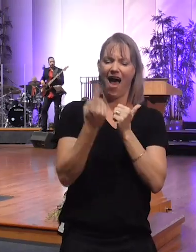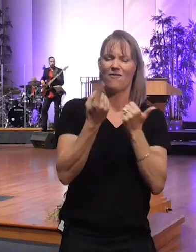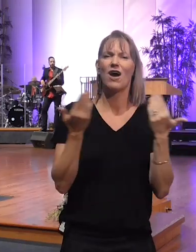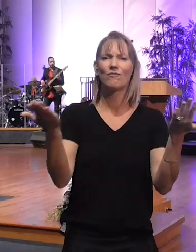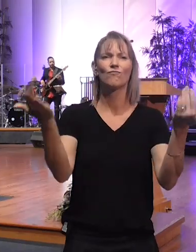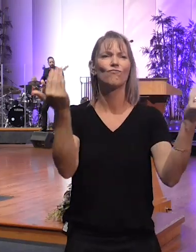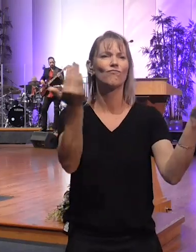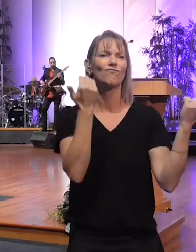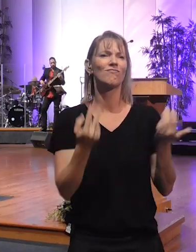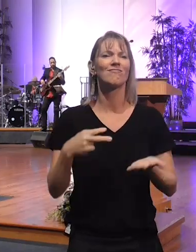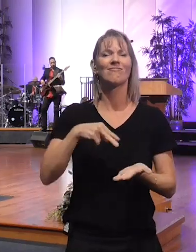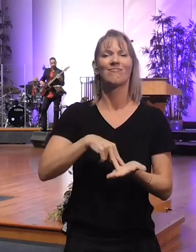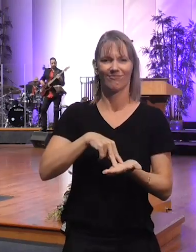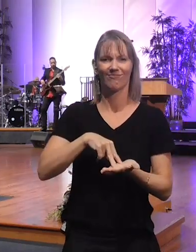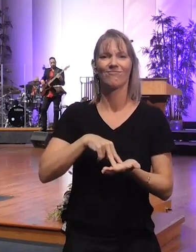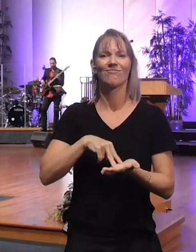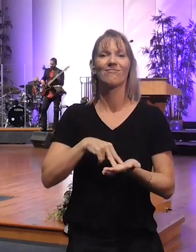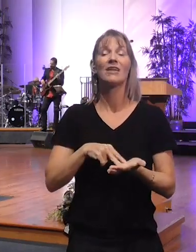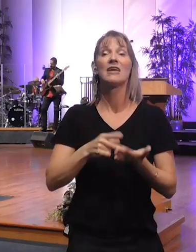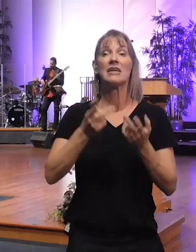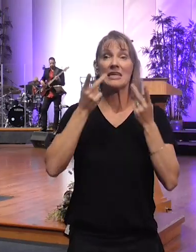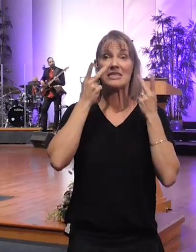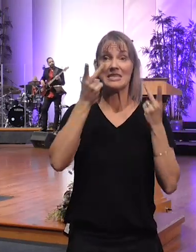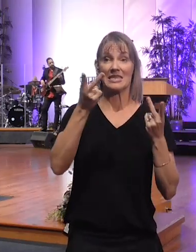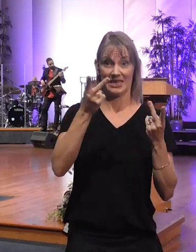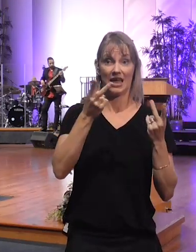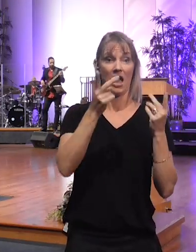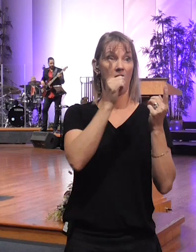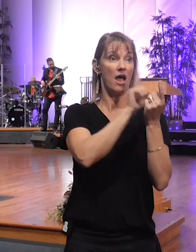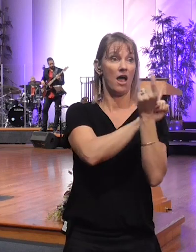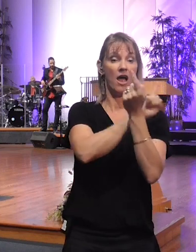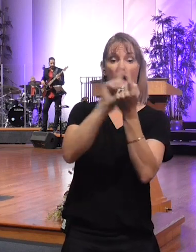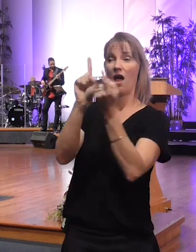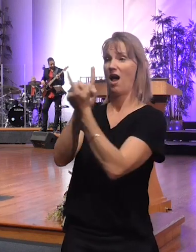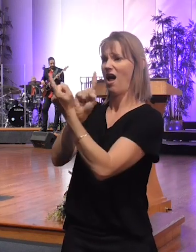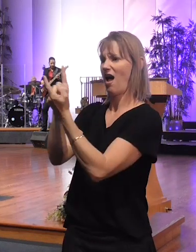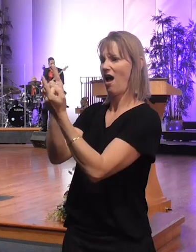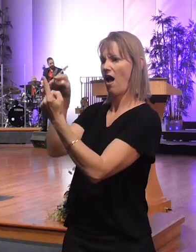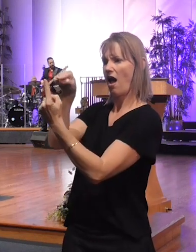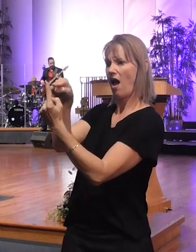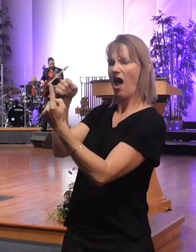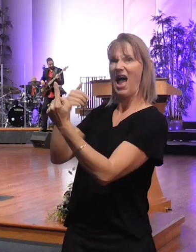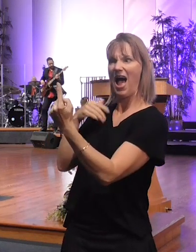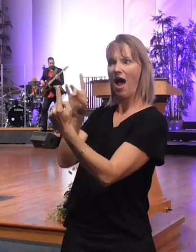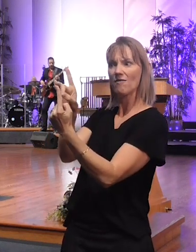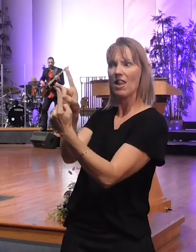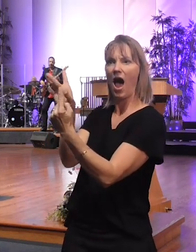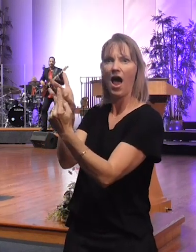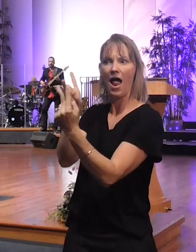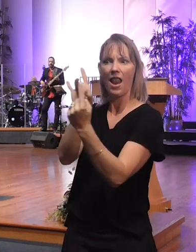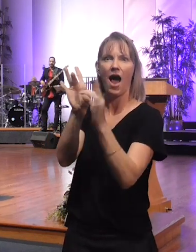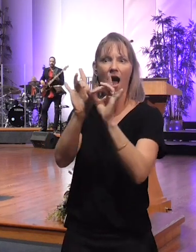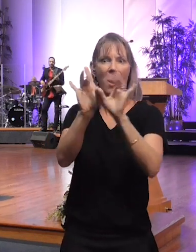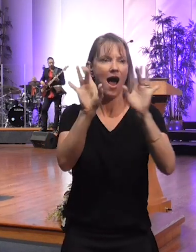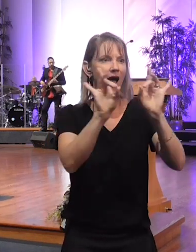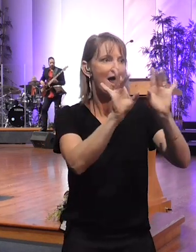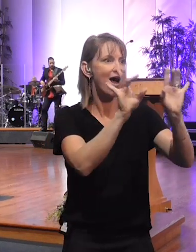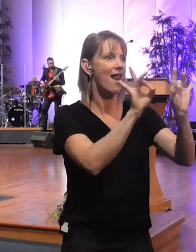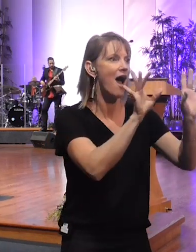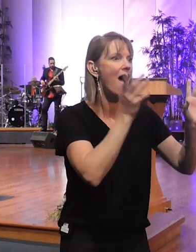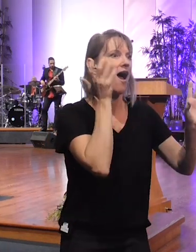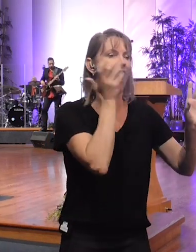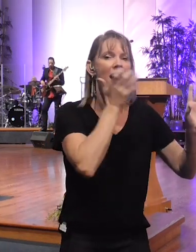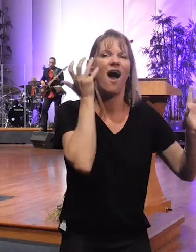Everybody, get up on your feet. See the light in everybody you meet. Let us